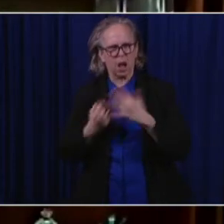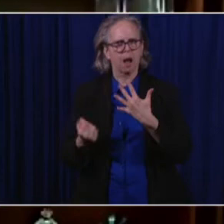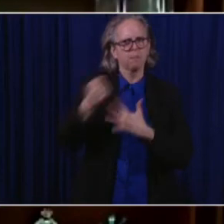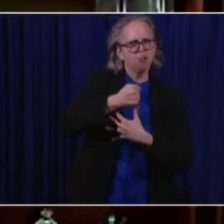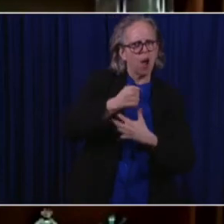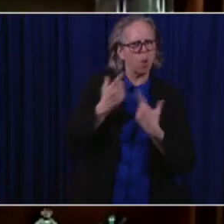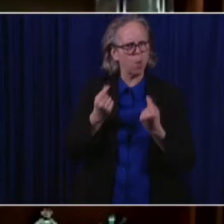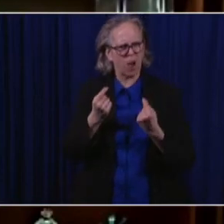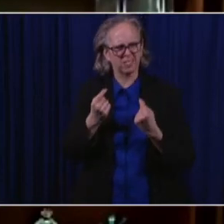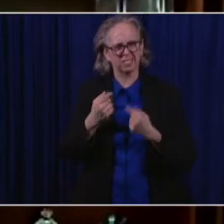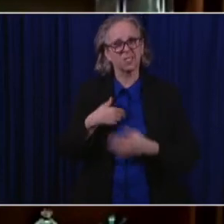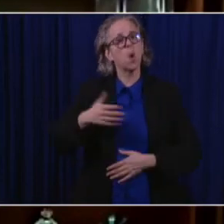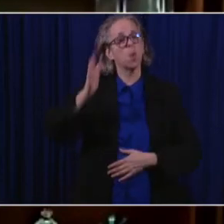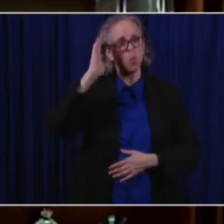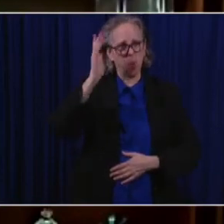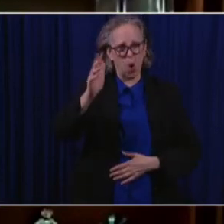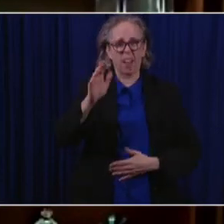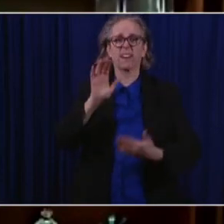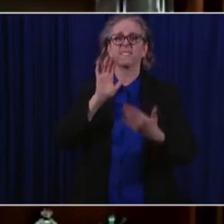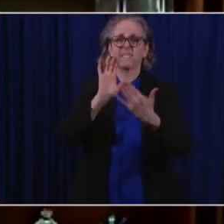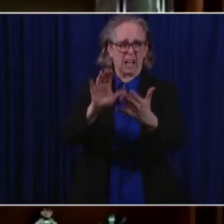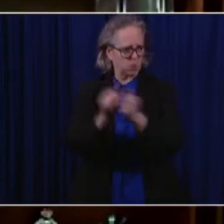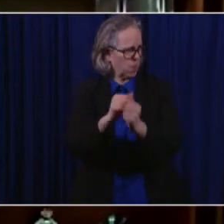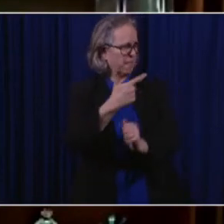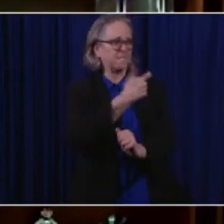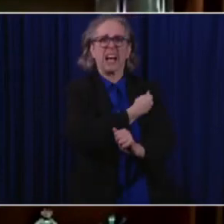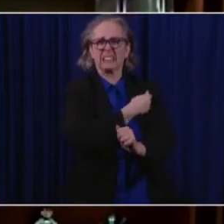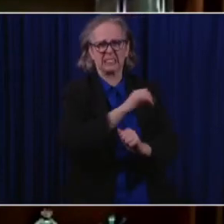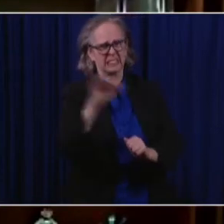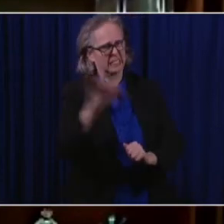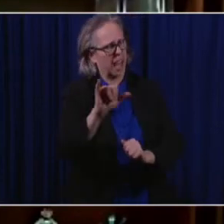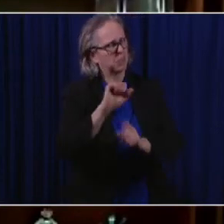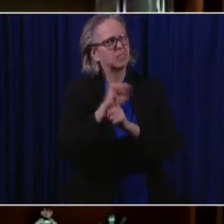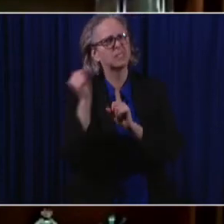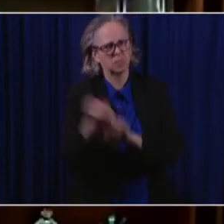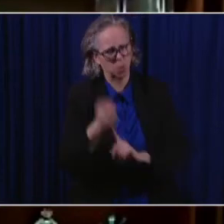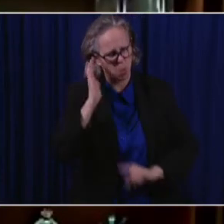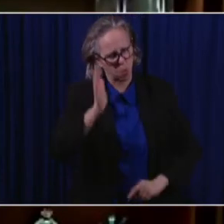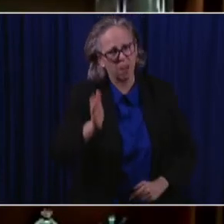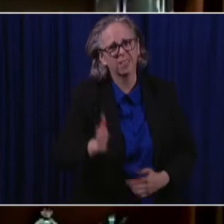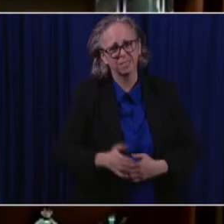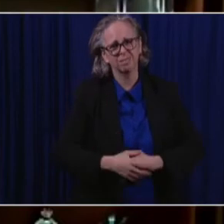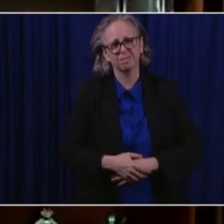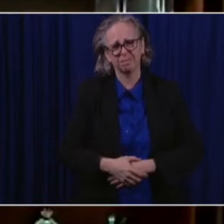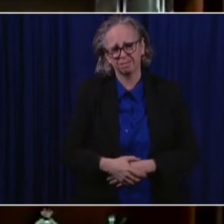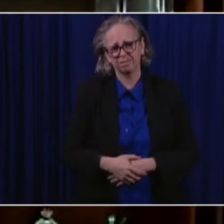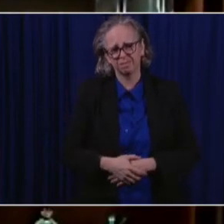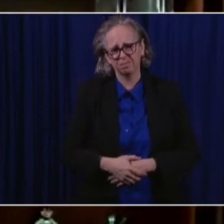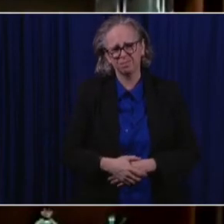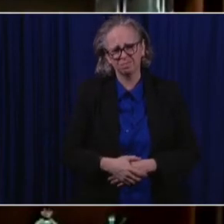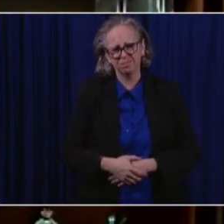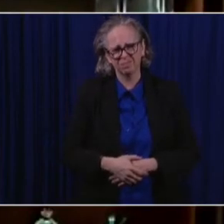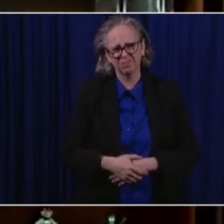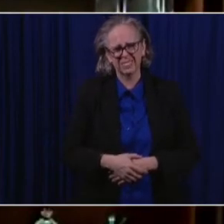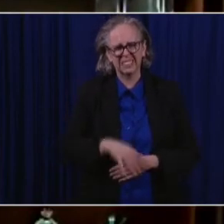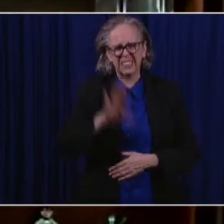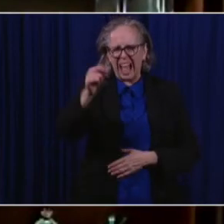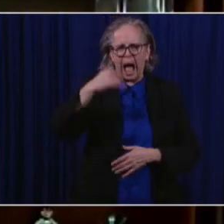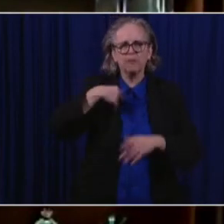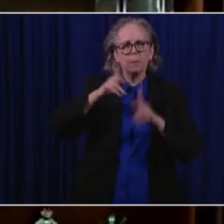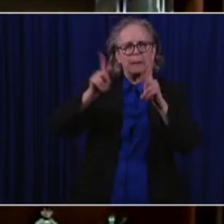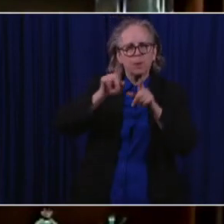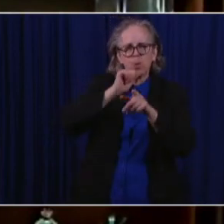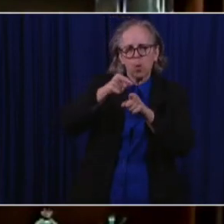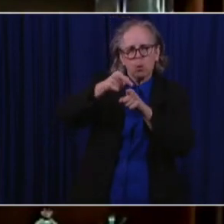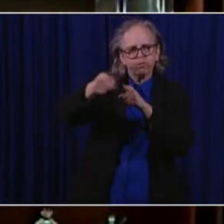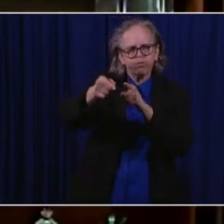example about how we use it effectively. And as I mentioned before, a few specialized services like ECMO or bypass machines